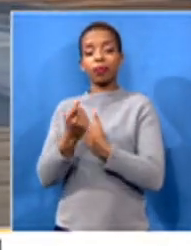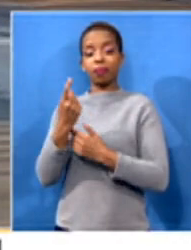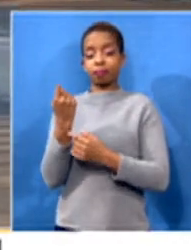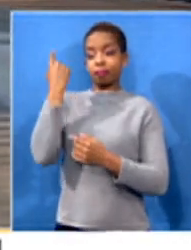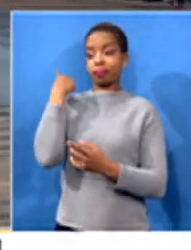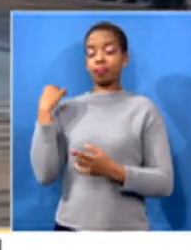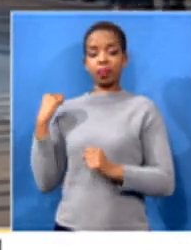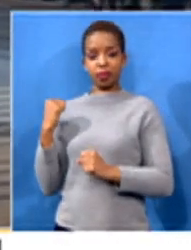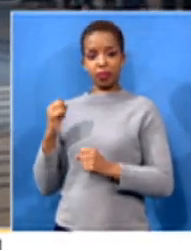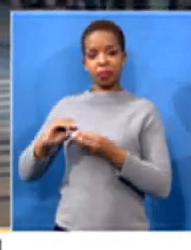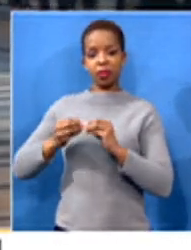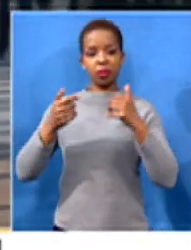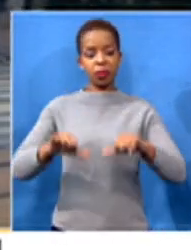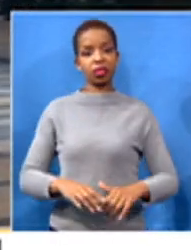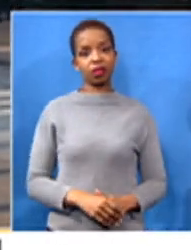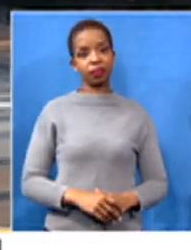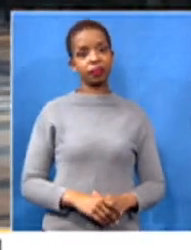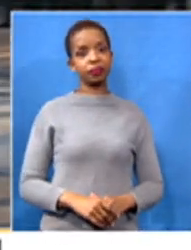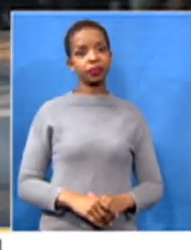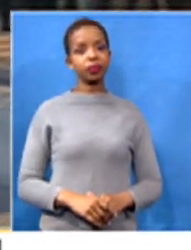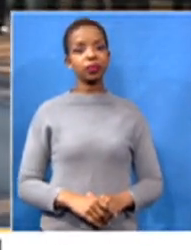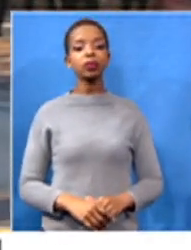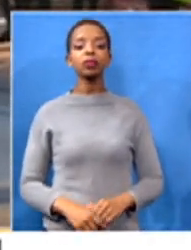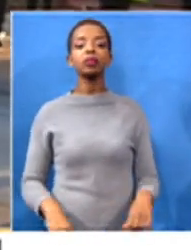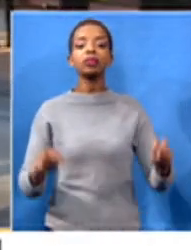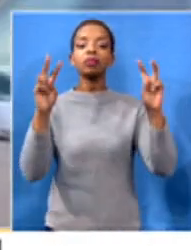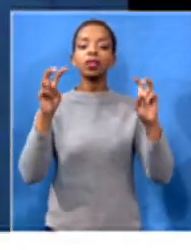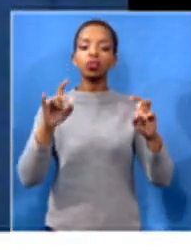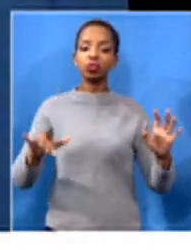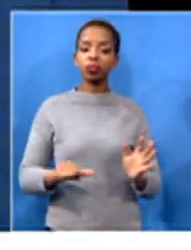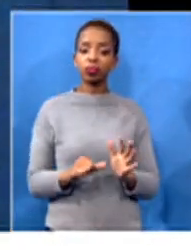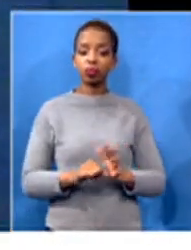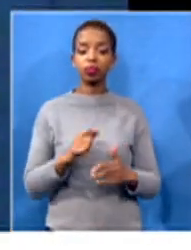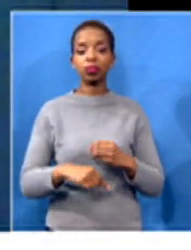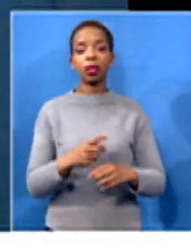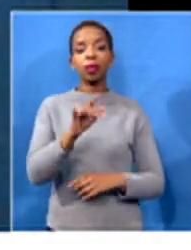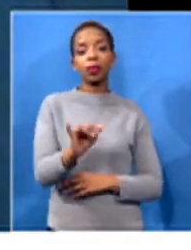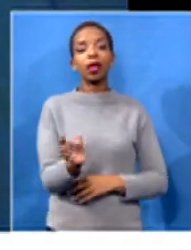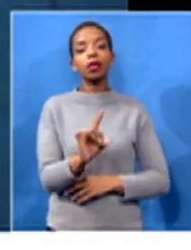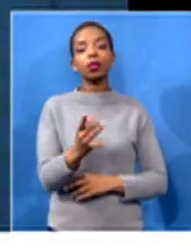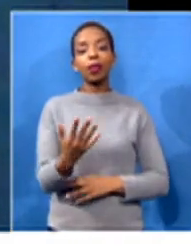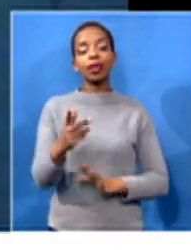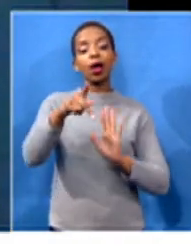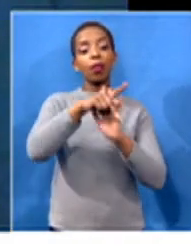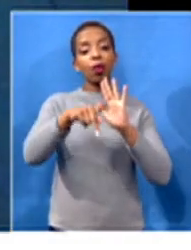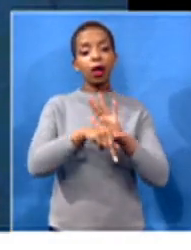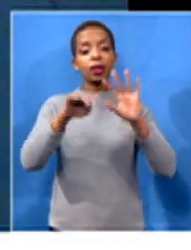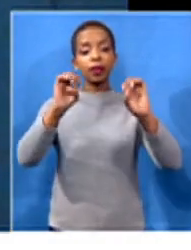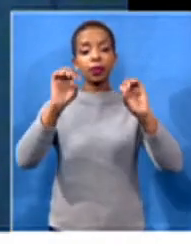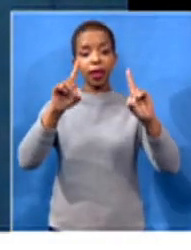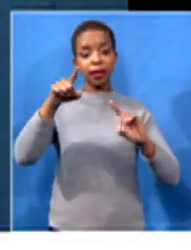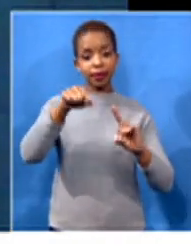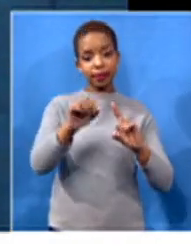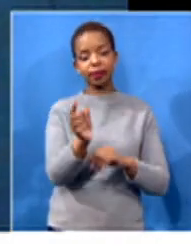past? I think the fundamental issue around that is what is quality education? And because of the relativity of the